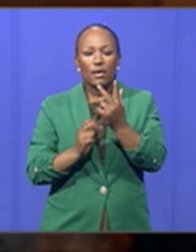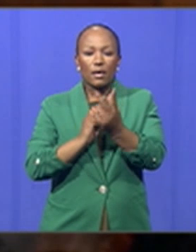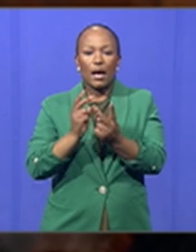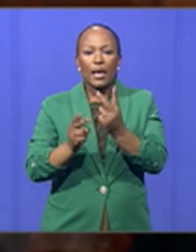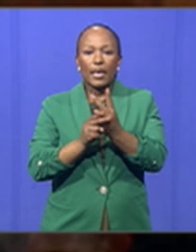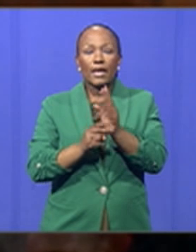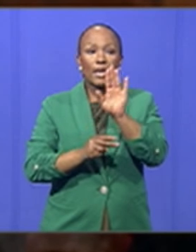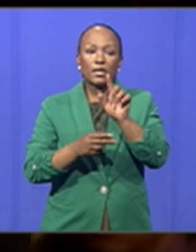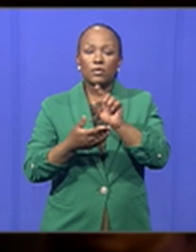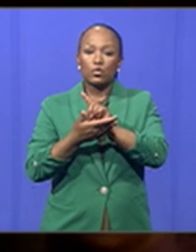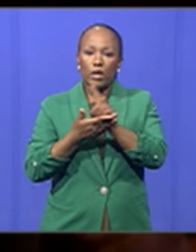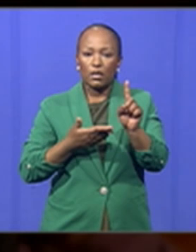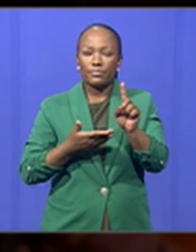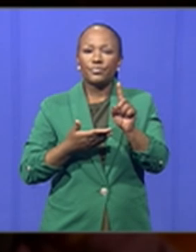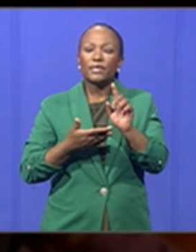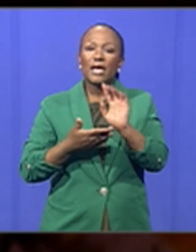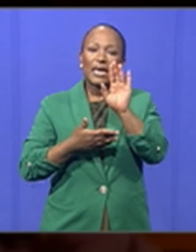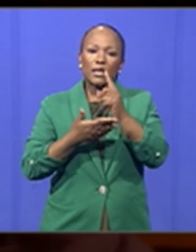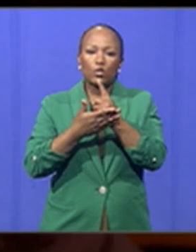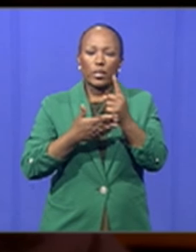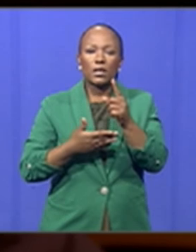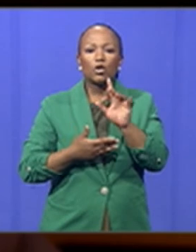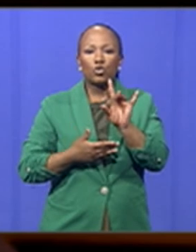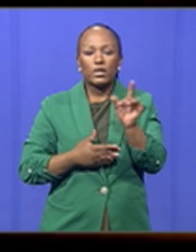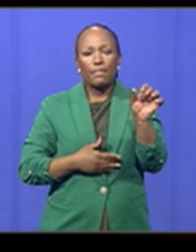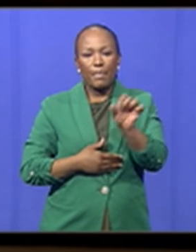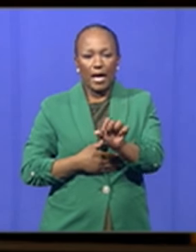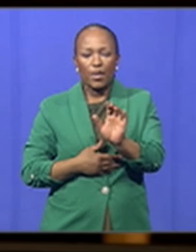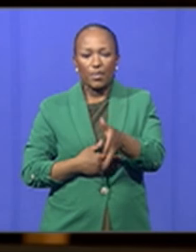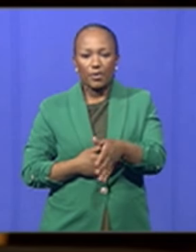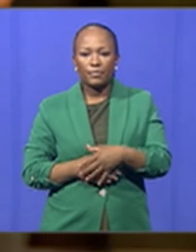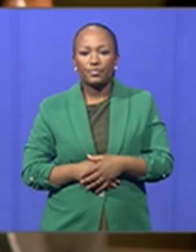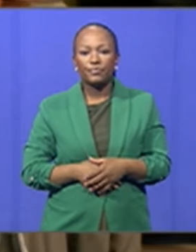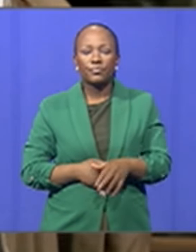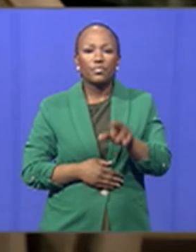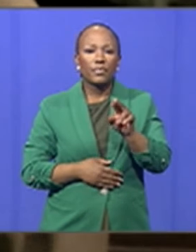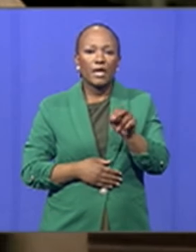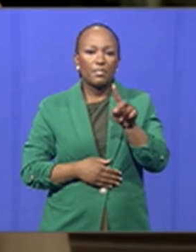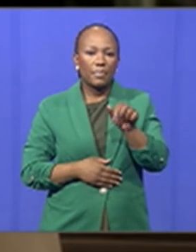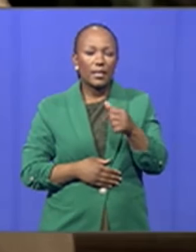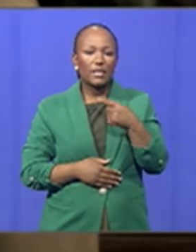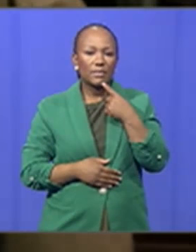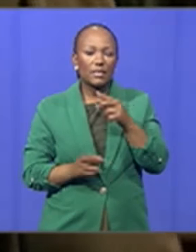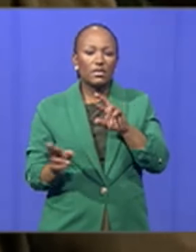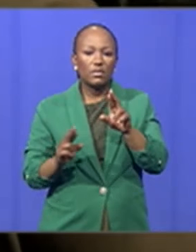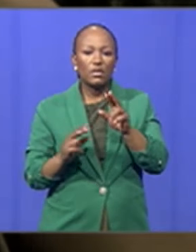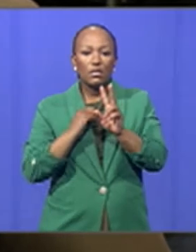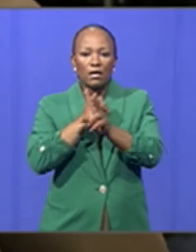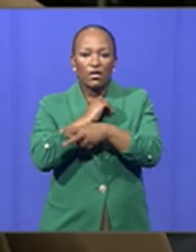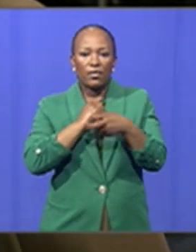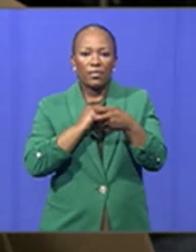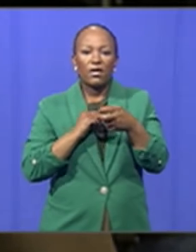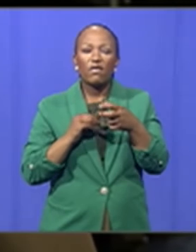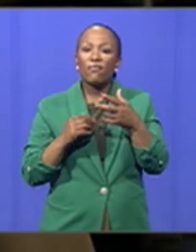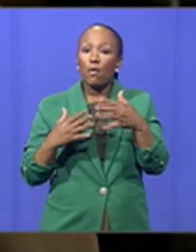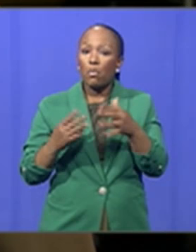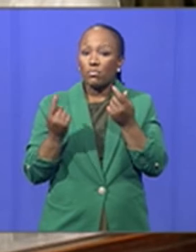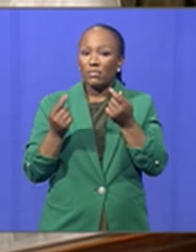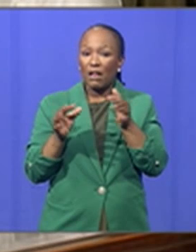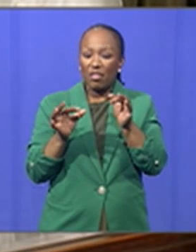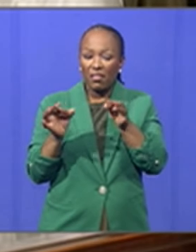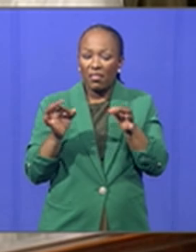le letlago. Go le bjalo botšhotšhisi bore bo itukišeditše tsheko ya molato wa bogodu bja masuka a boleng bja godimo a wa balelwa